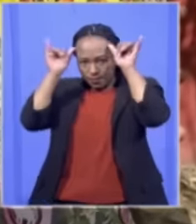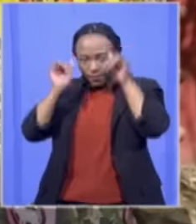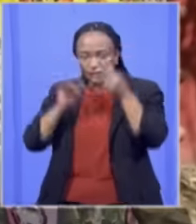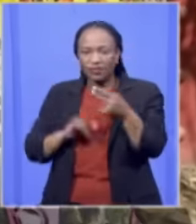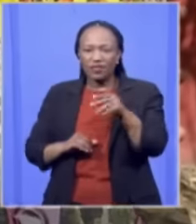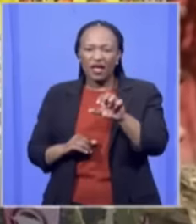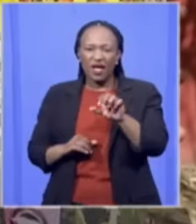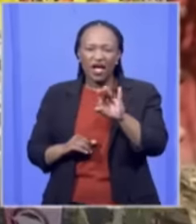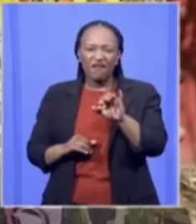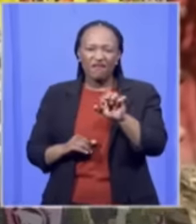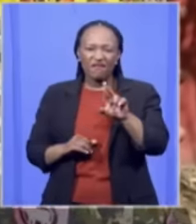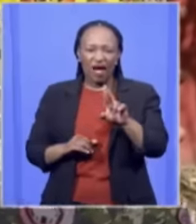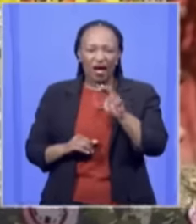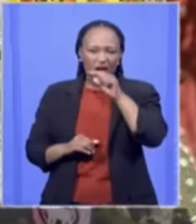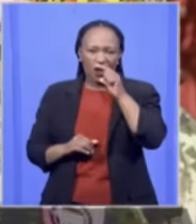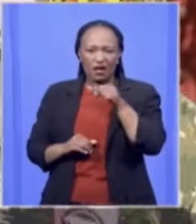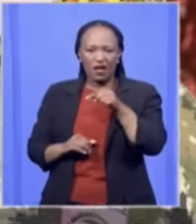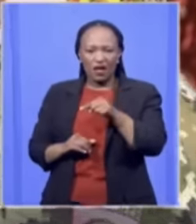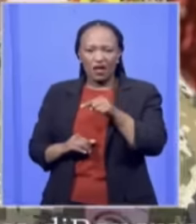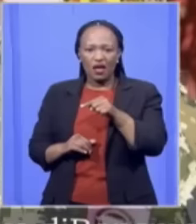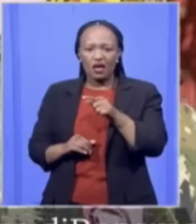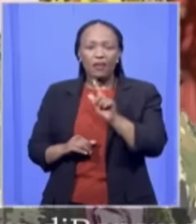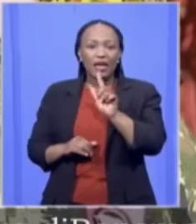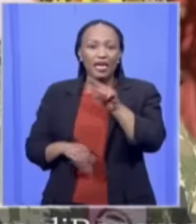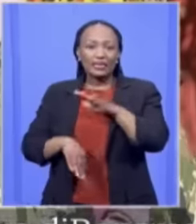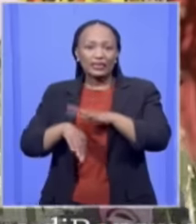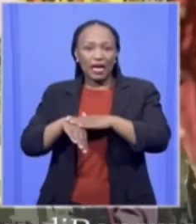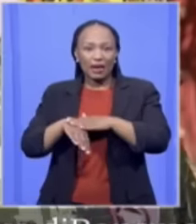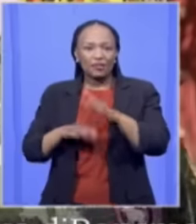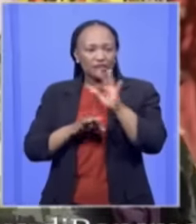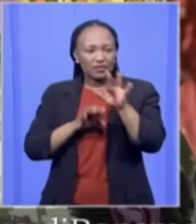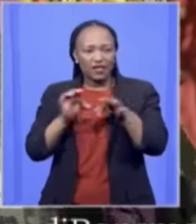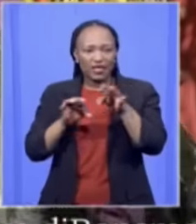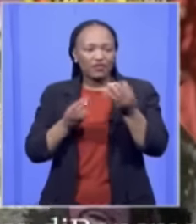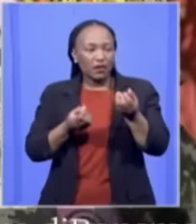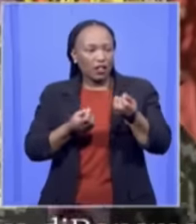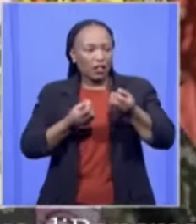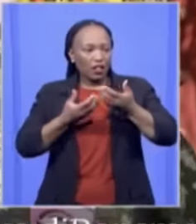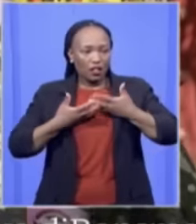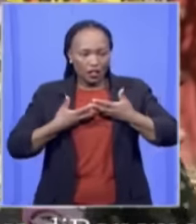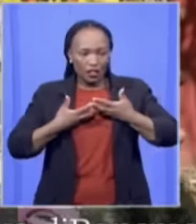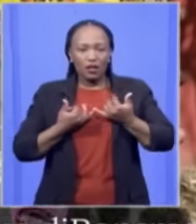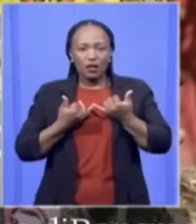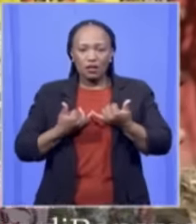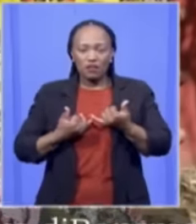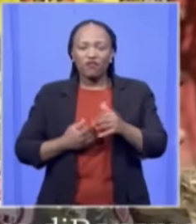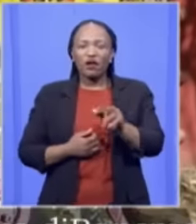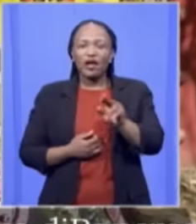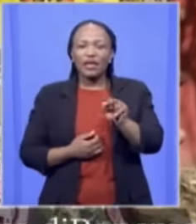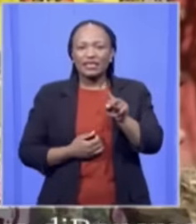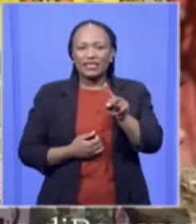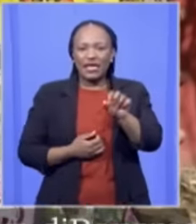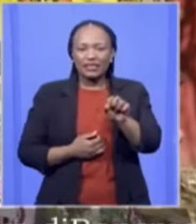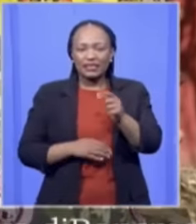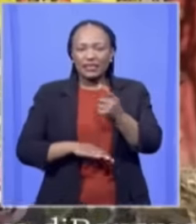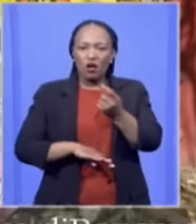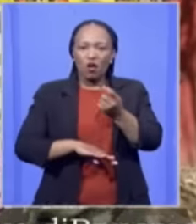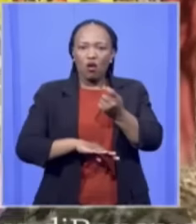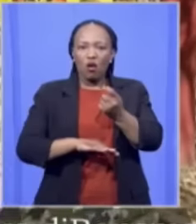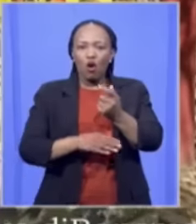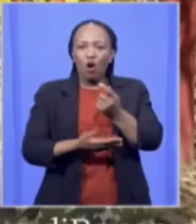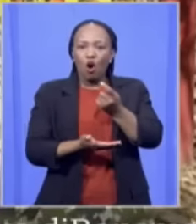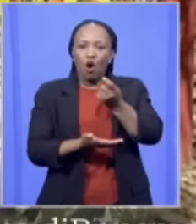tile e re ha ke bona ke itumela gore kana mpho ke mpho ena ka ikrea ka MDS auction ya third